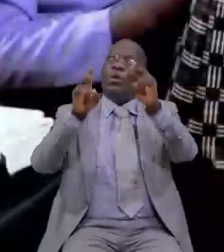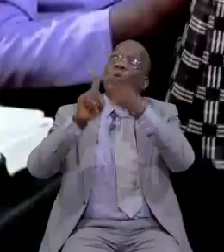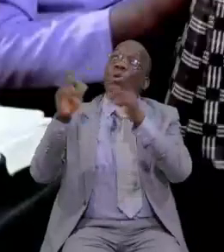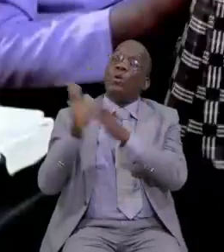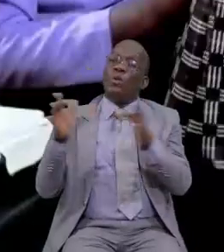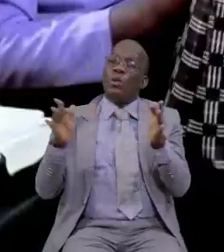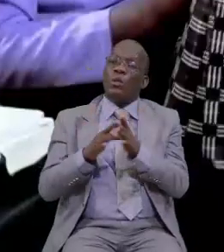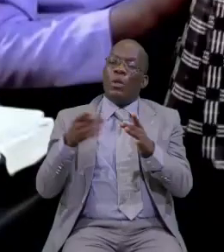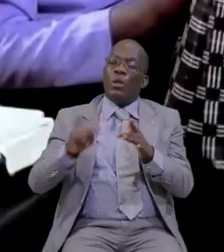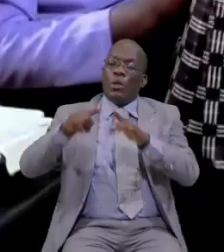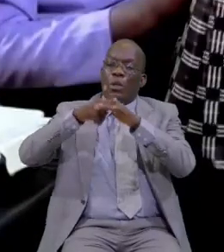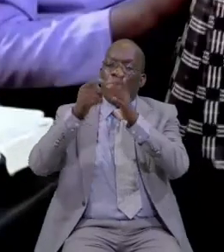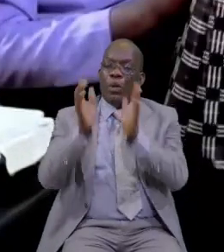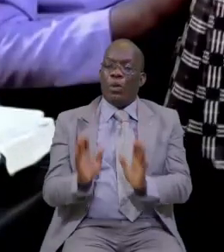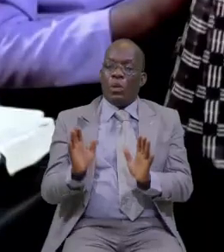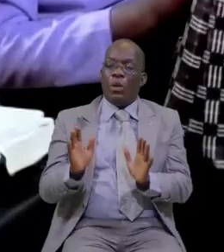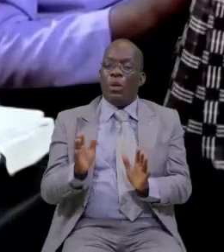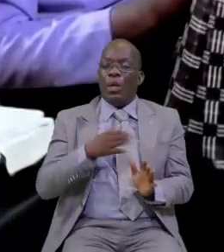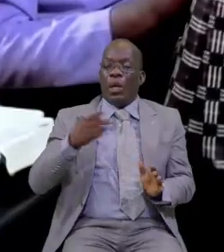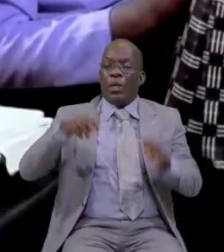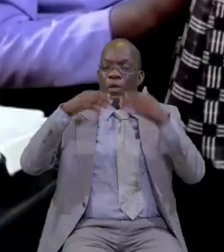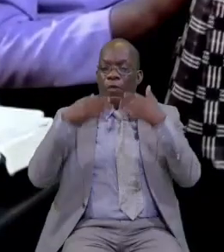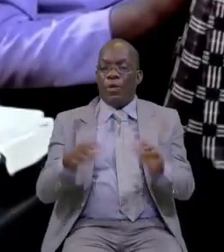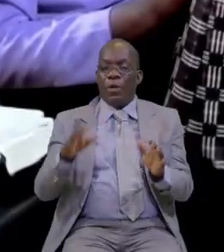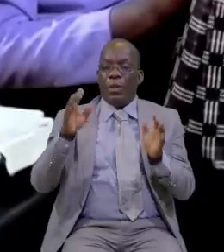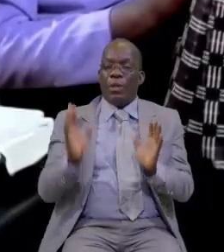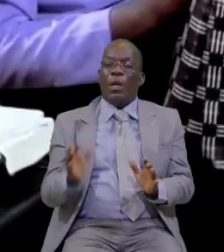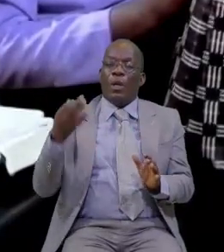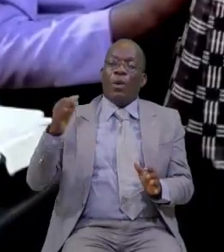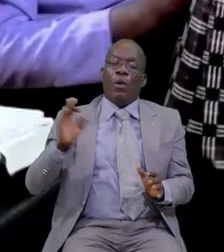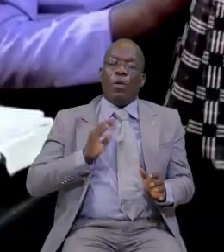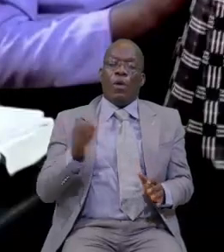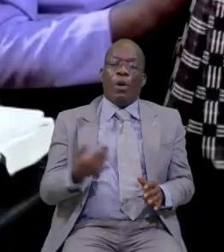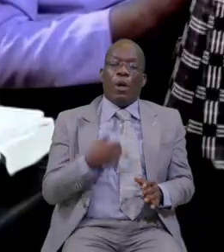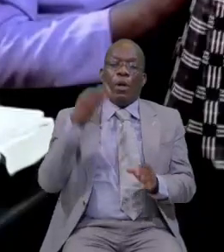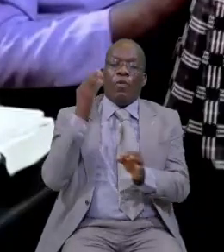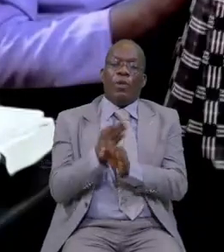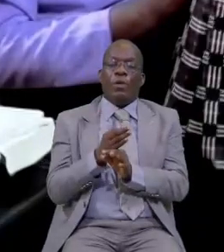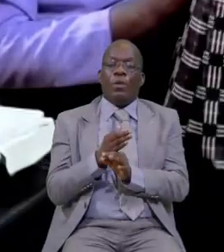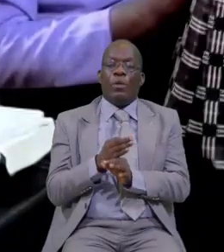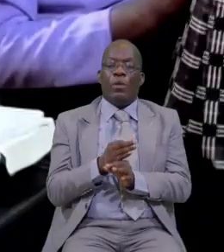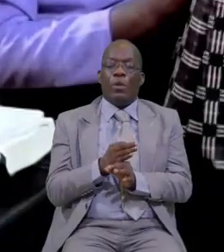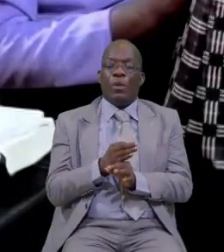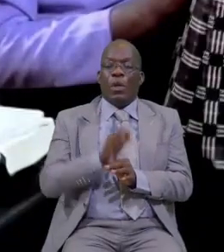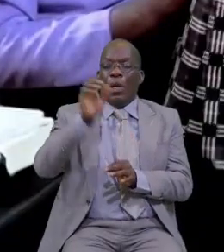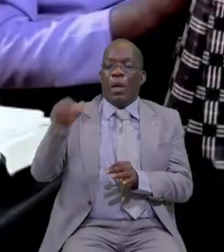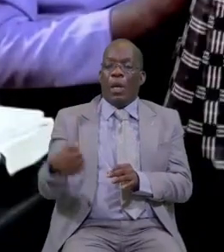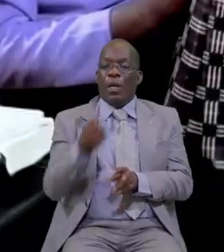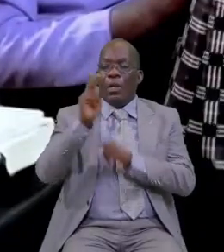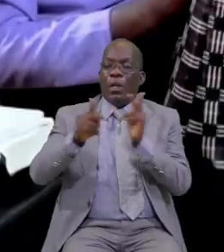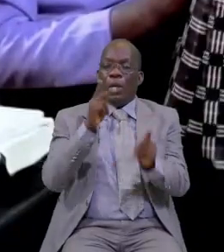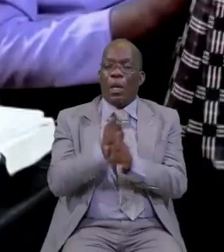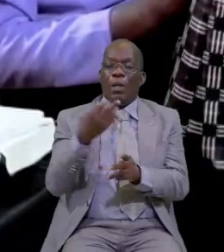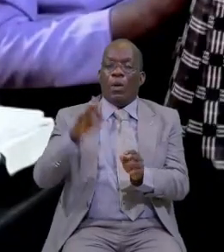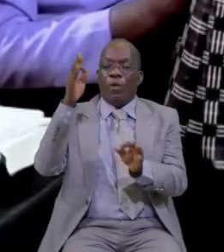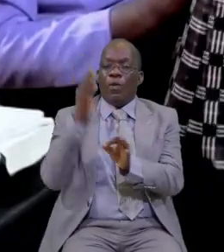author and the finisher of our faith. Any kind of faith that comes from